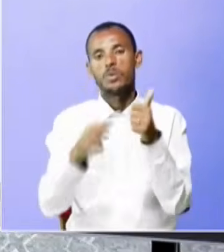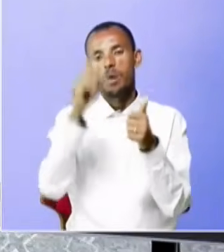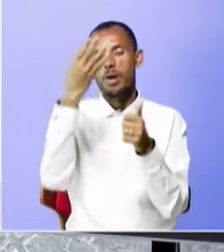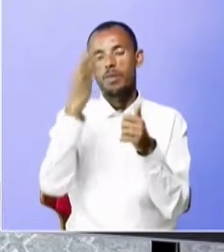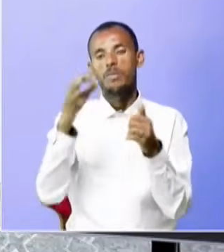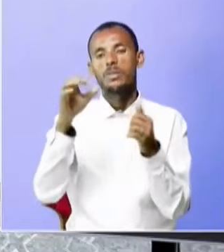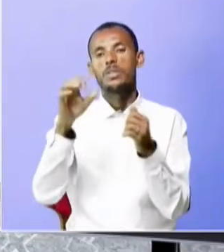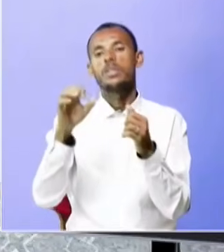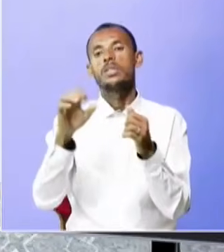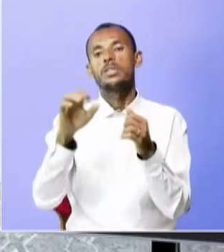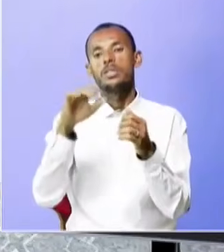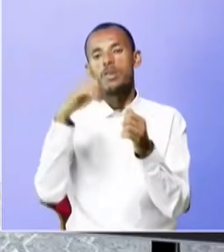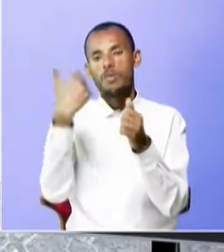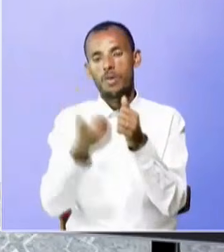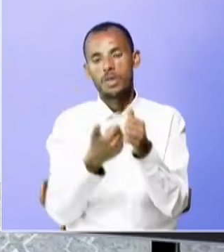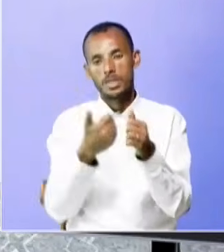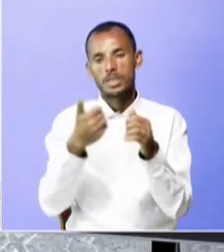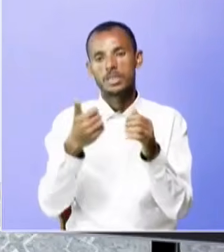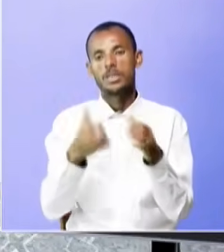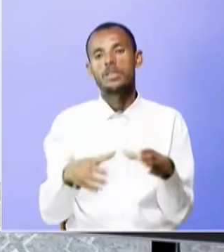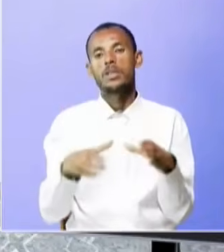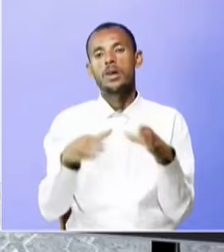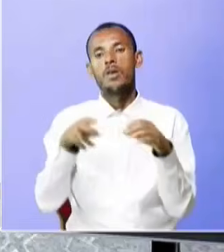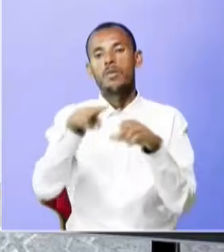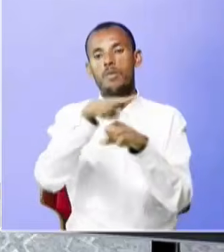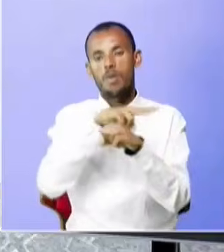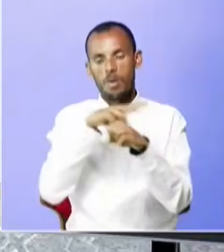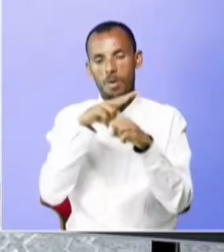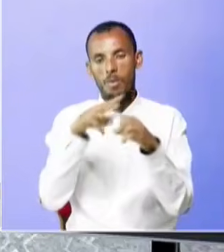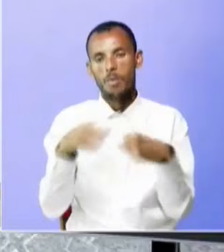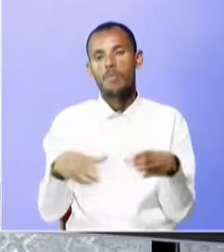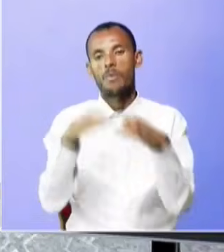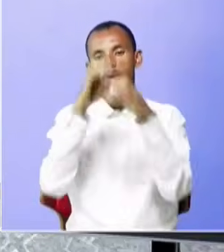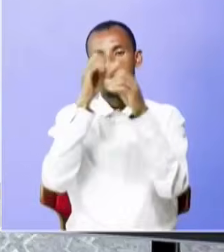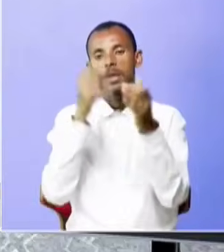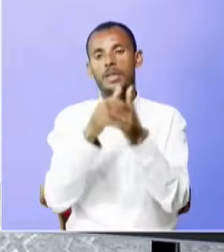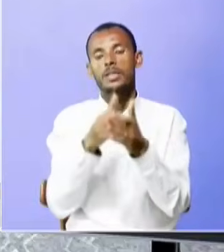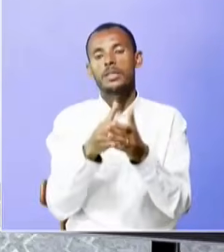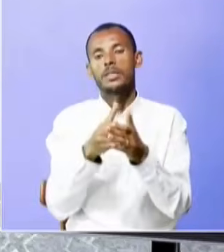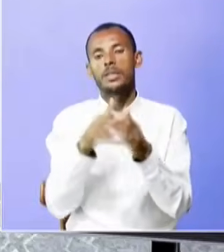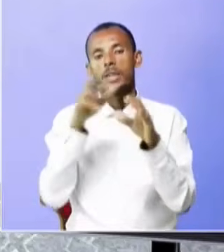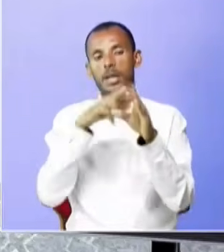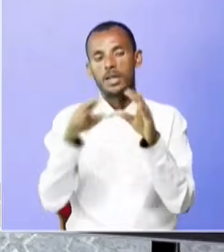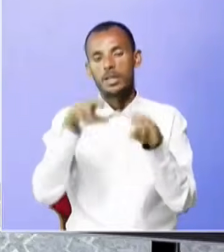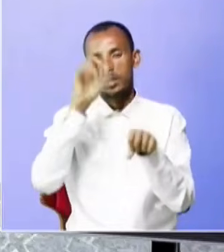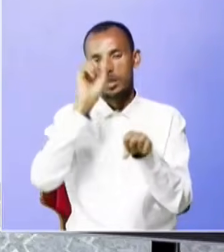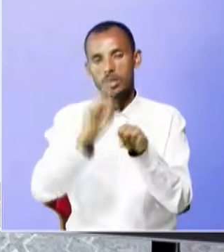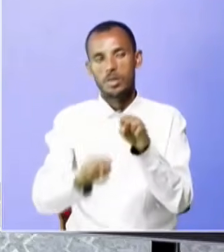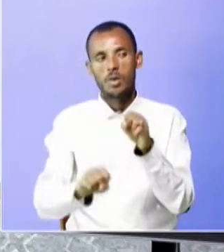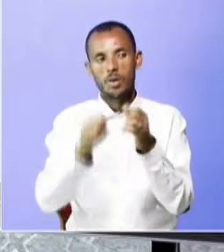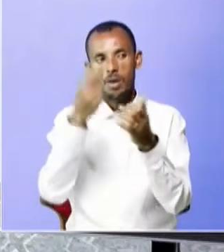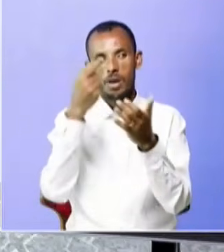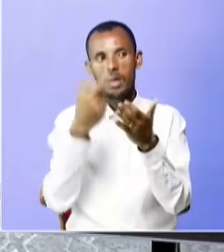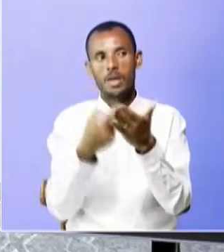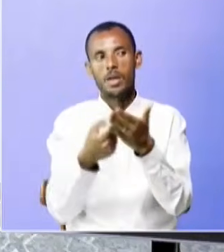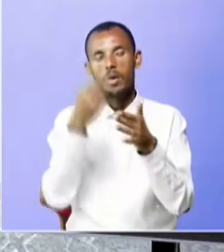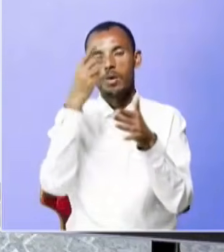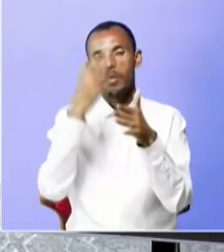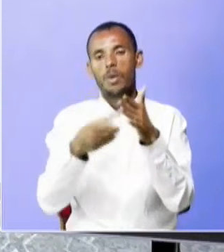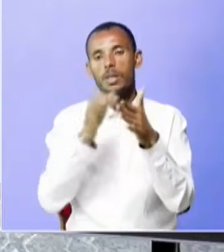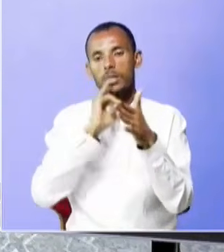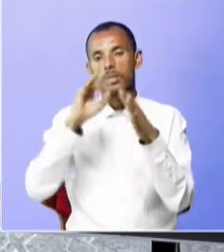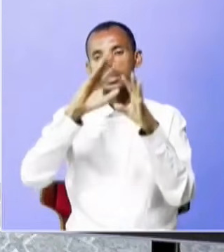is the volume of the cone in terms of its radius? Okay, so here what's